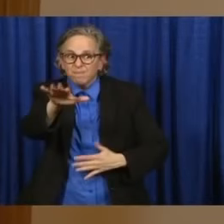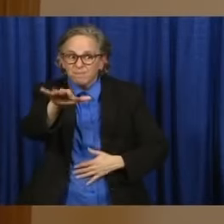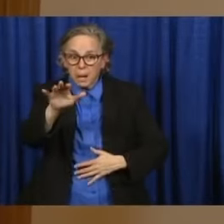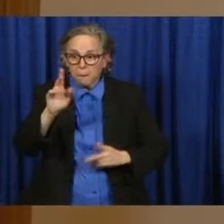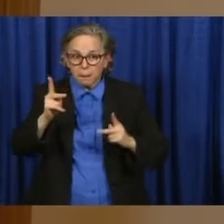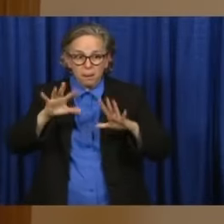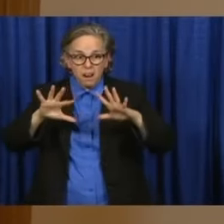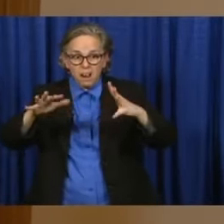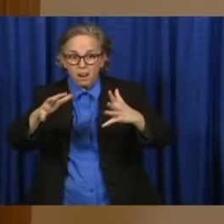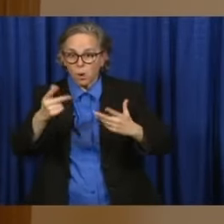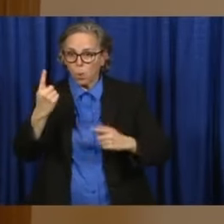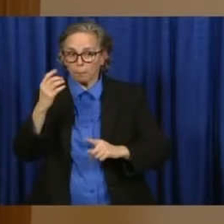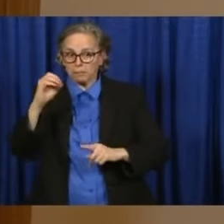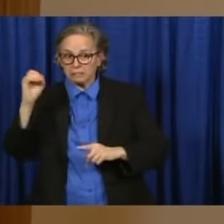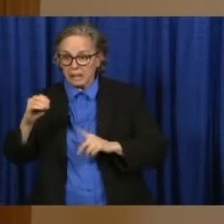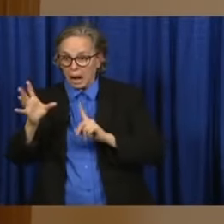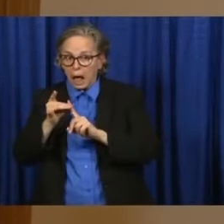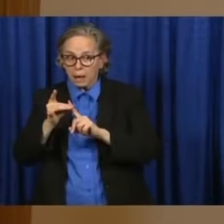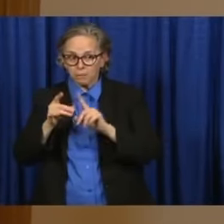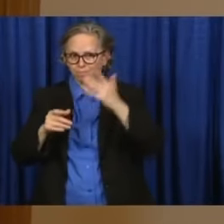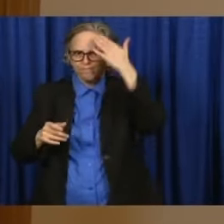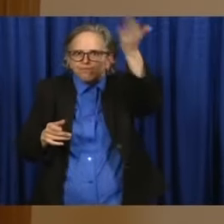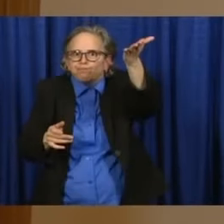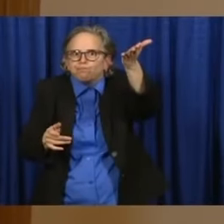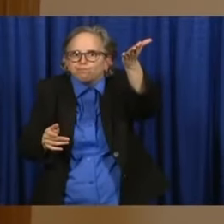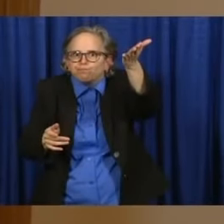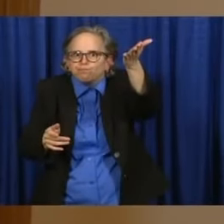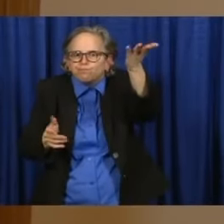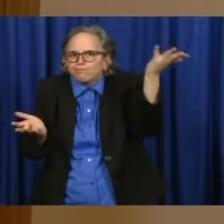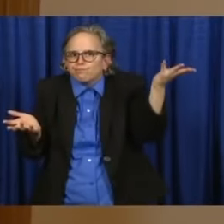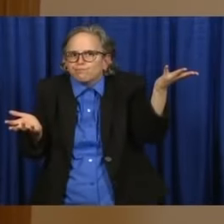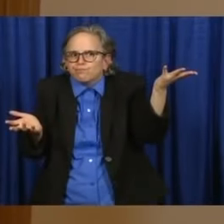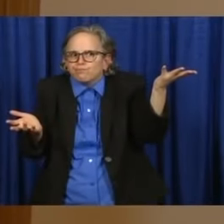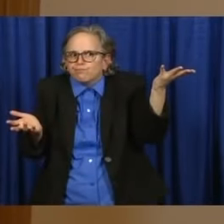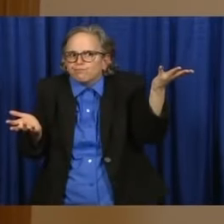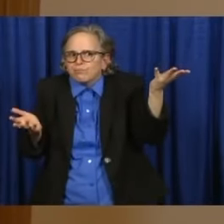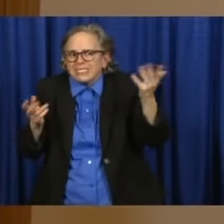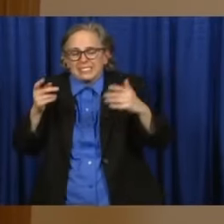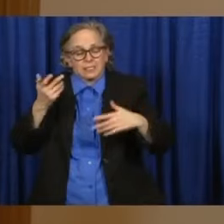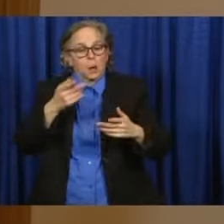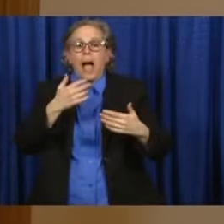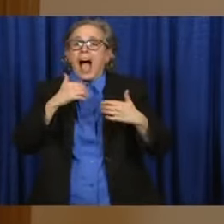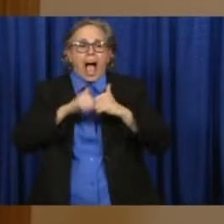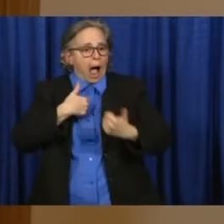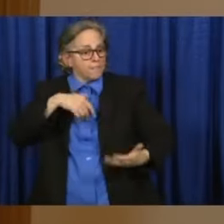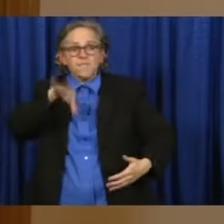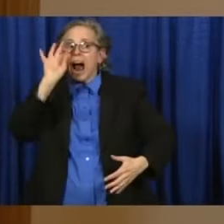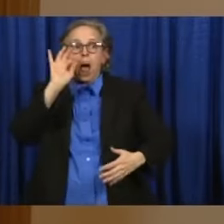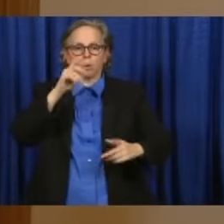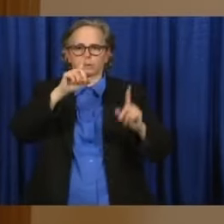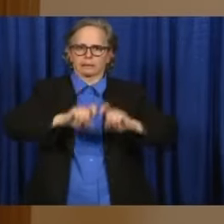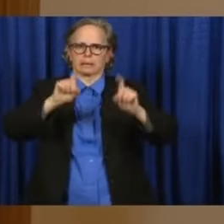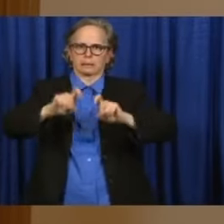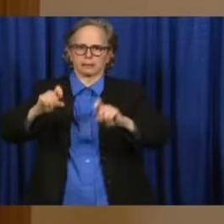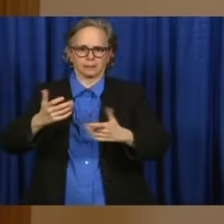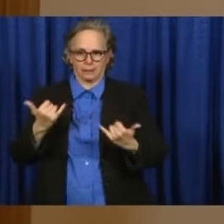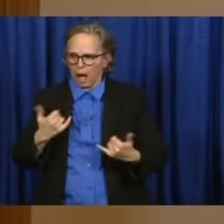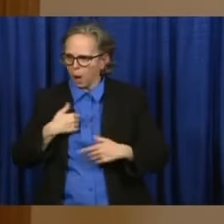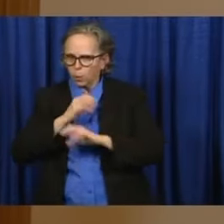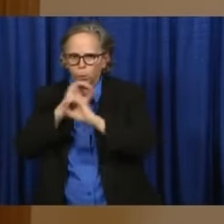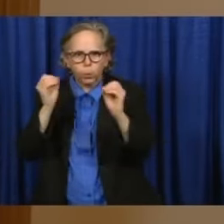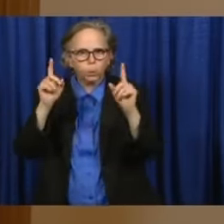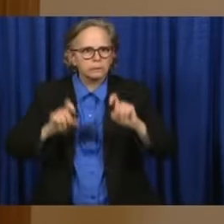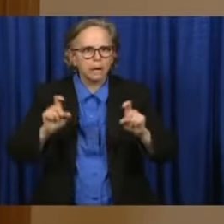point, and until we really have that testing again, it will be hard. If you remember, the numbers I was